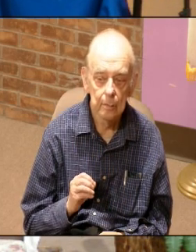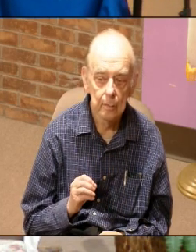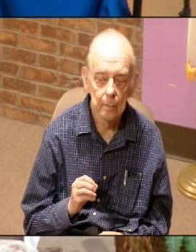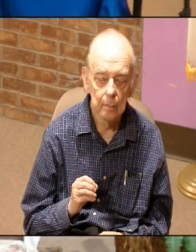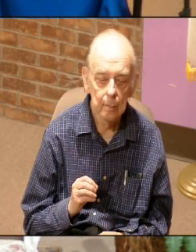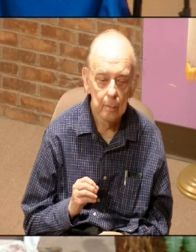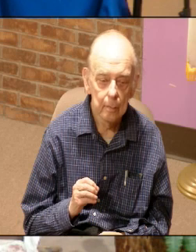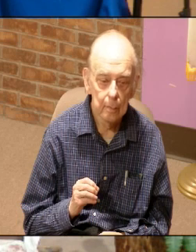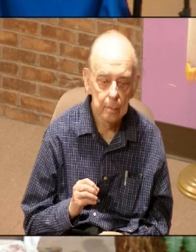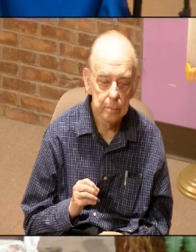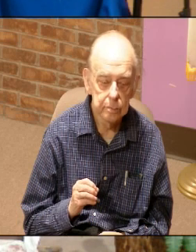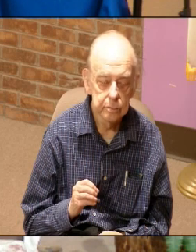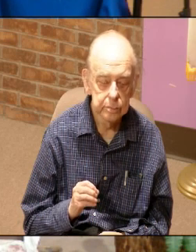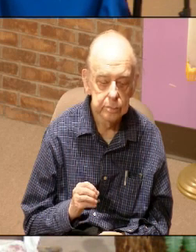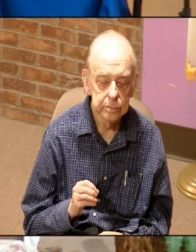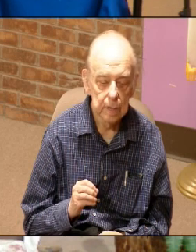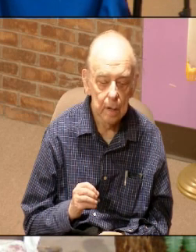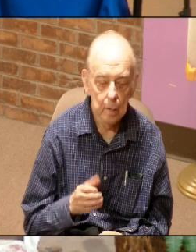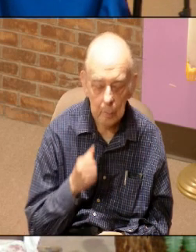she had lost her friend